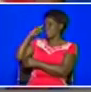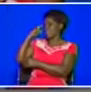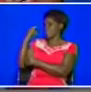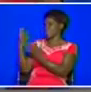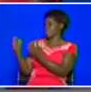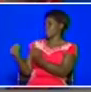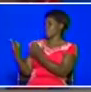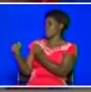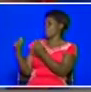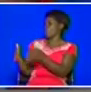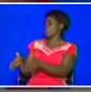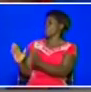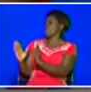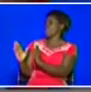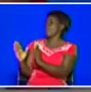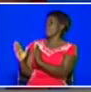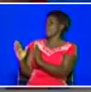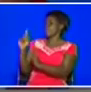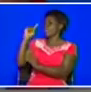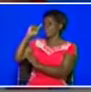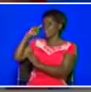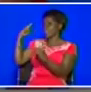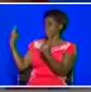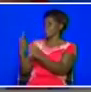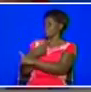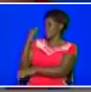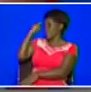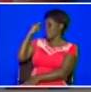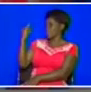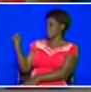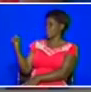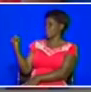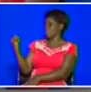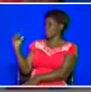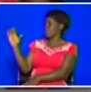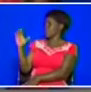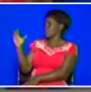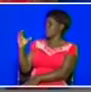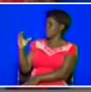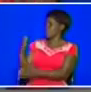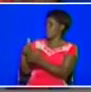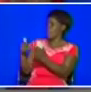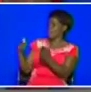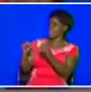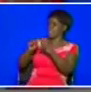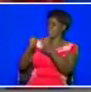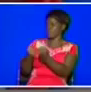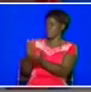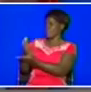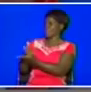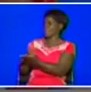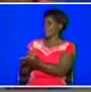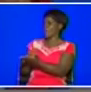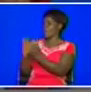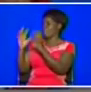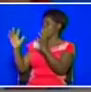simple point of view, which is, you know, when you think about differences in ideology, capitalism versus socialism, and these are just some of those